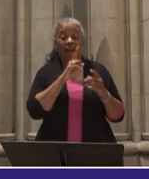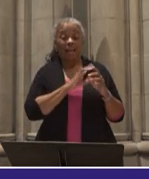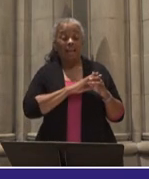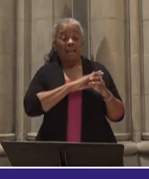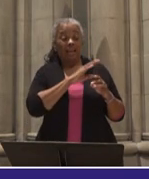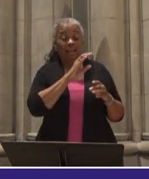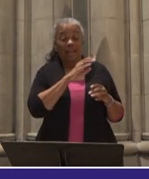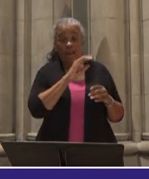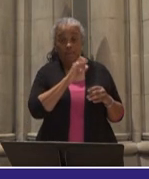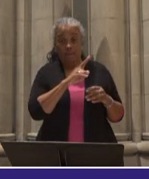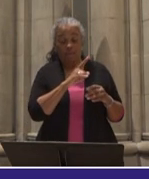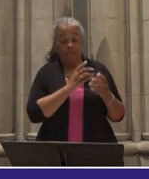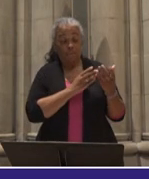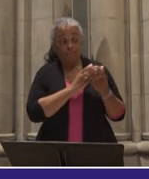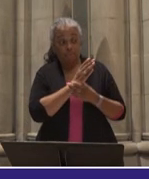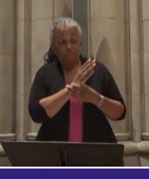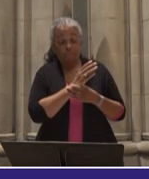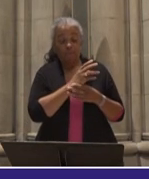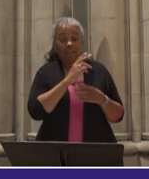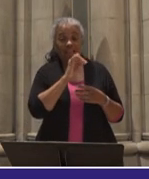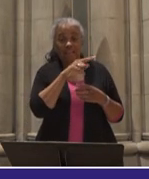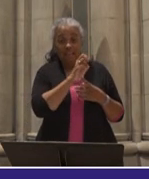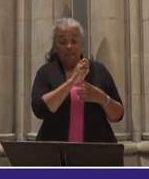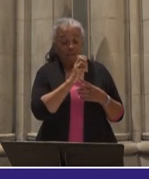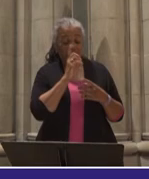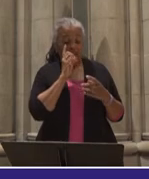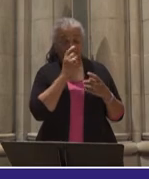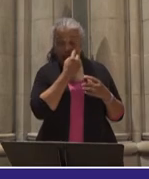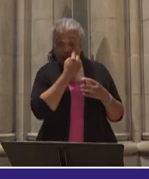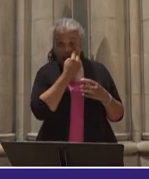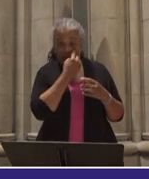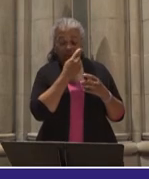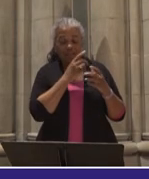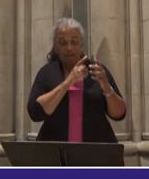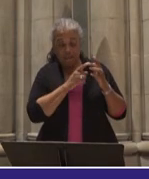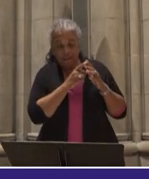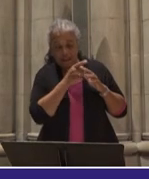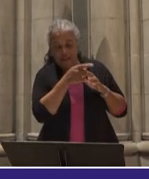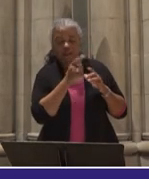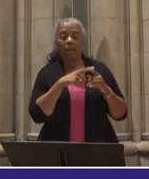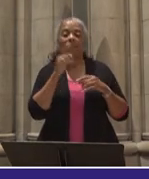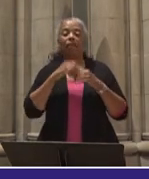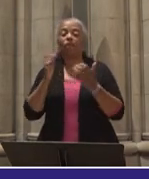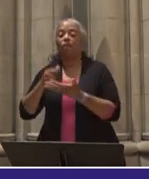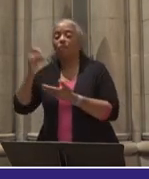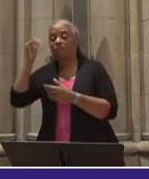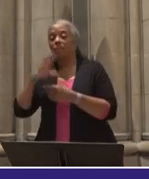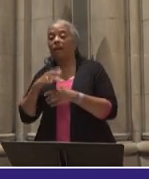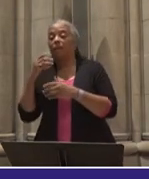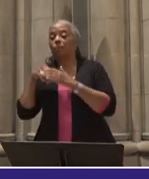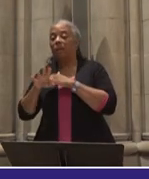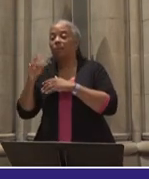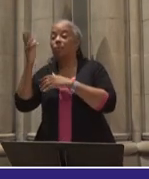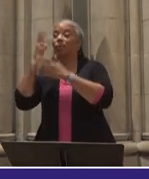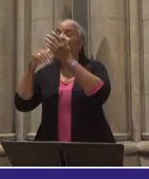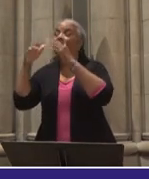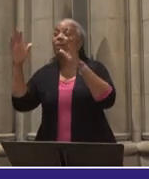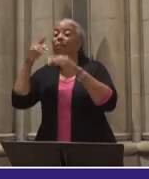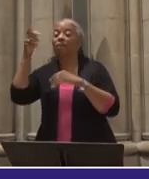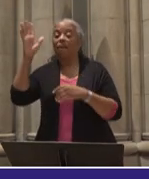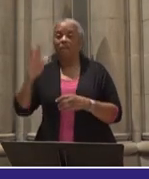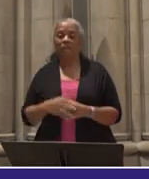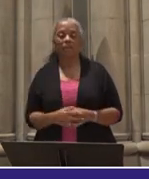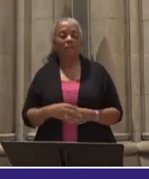of a needle than for a rich man to enter the kingdom of heaven. But it's not